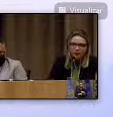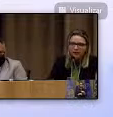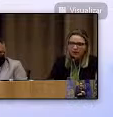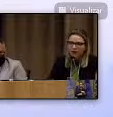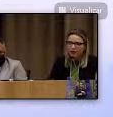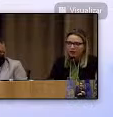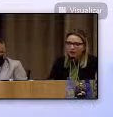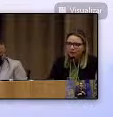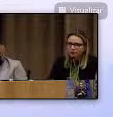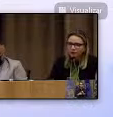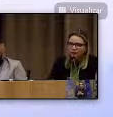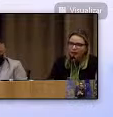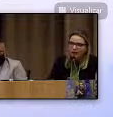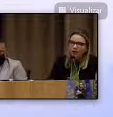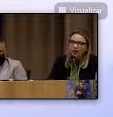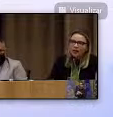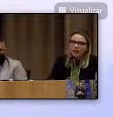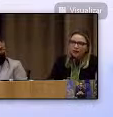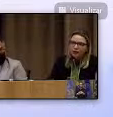to it. You have the